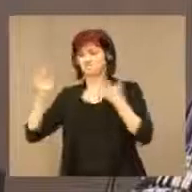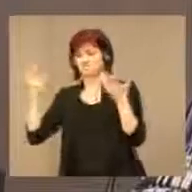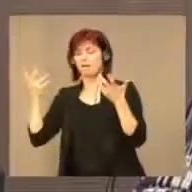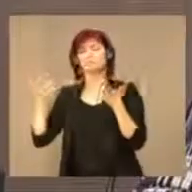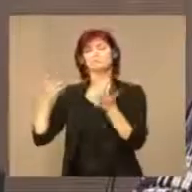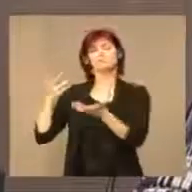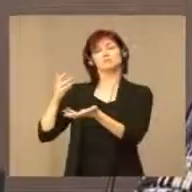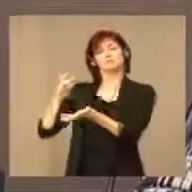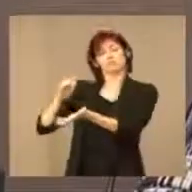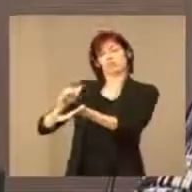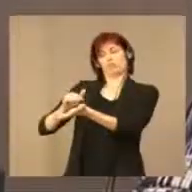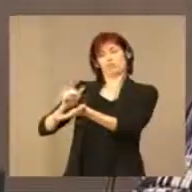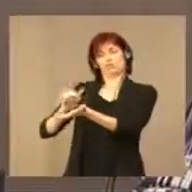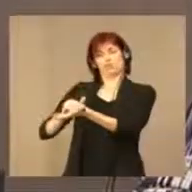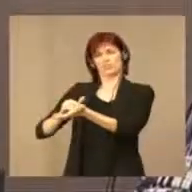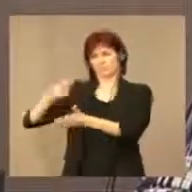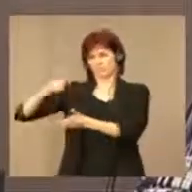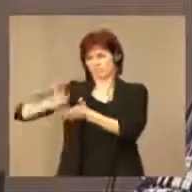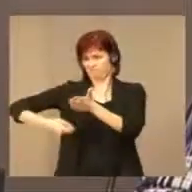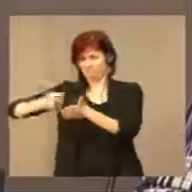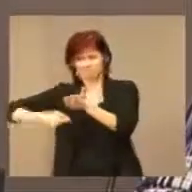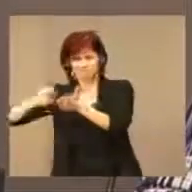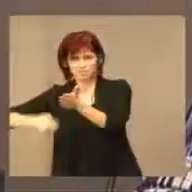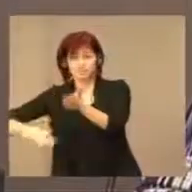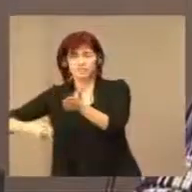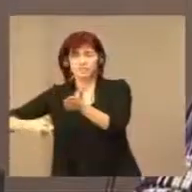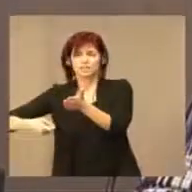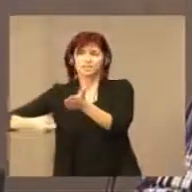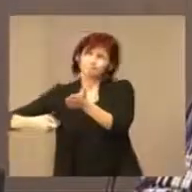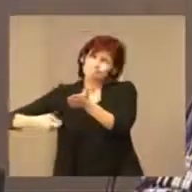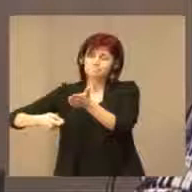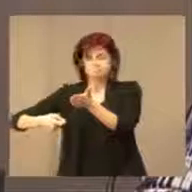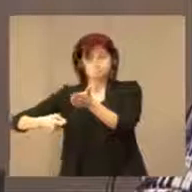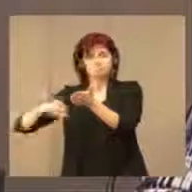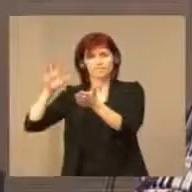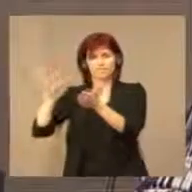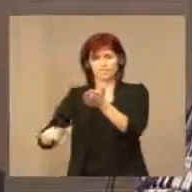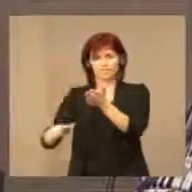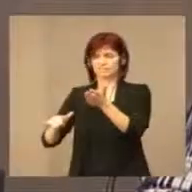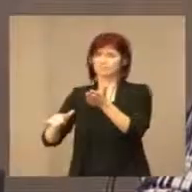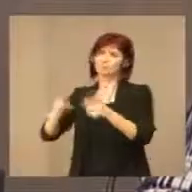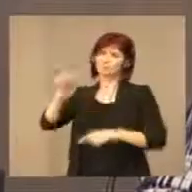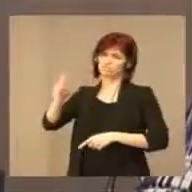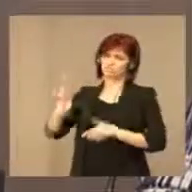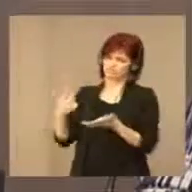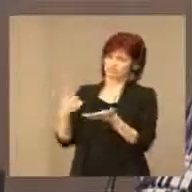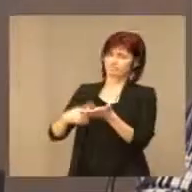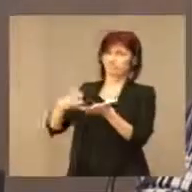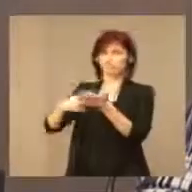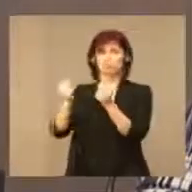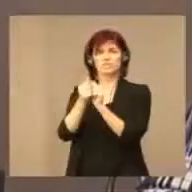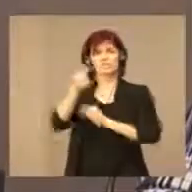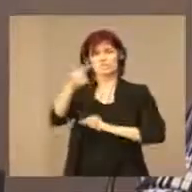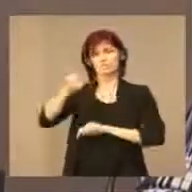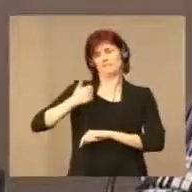doctors and charging fees by medical doctors is an ongoing conversation between the Government of Canada